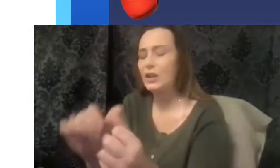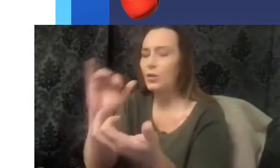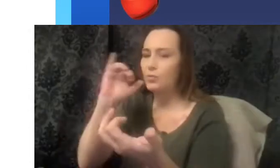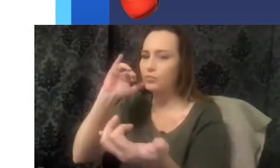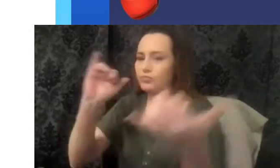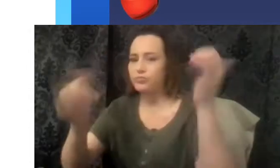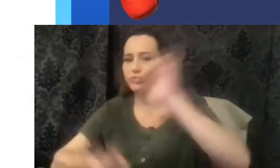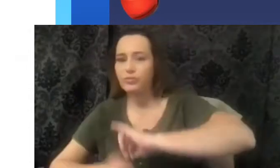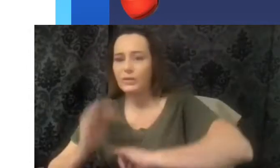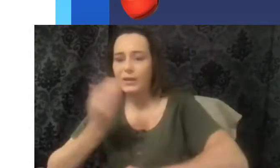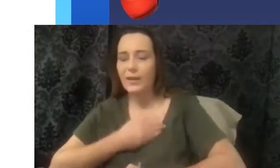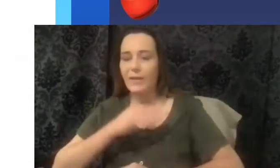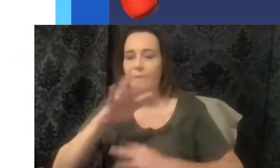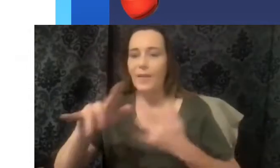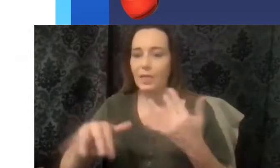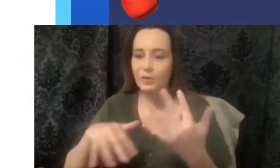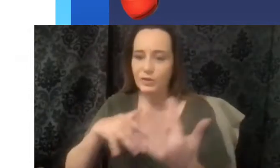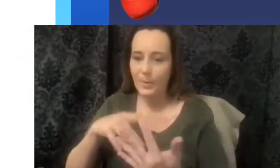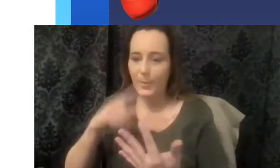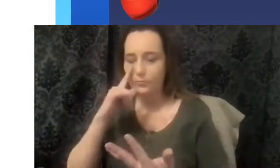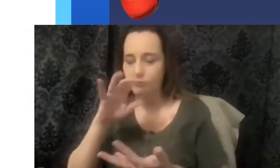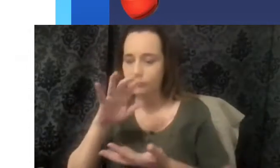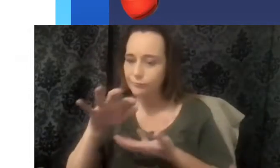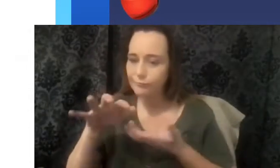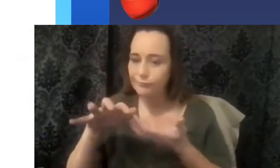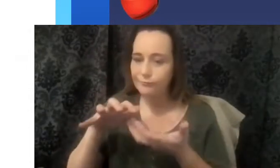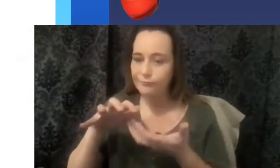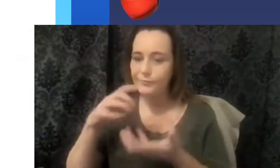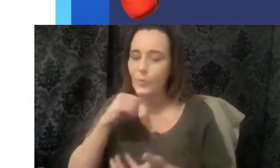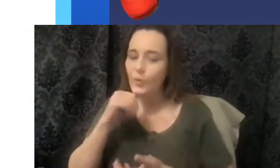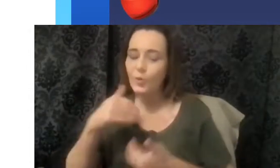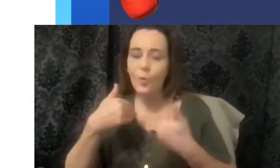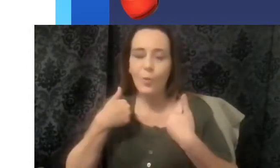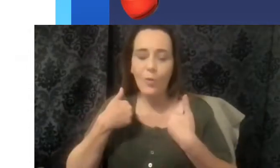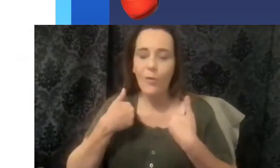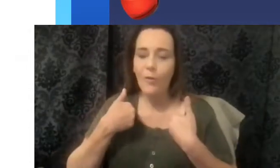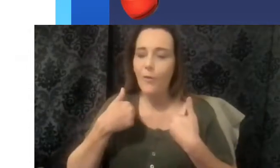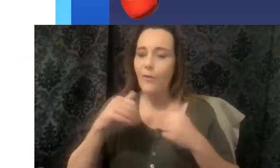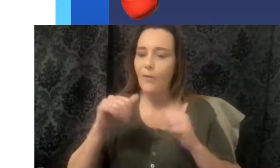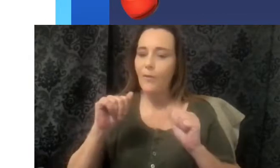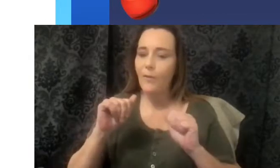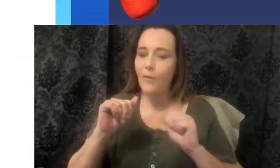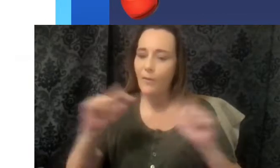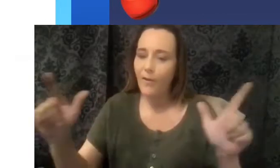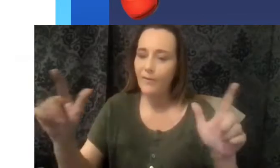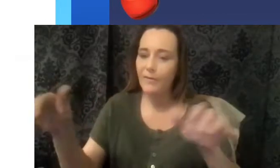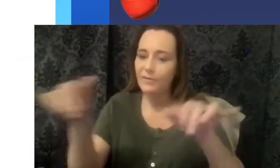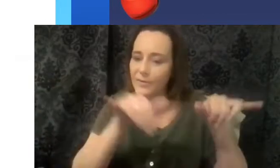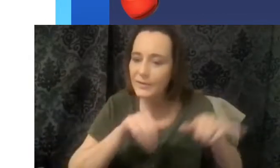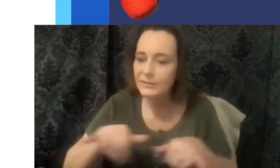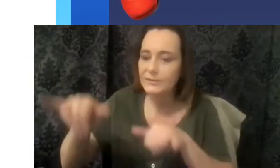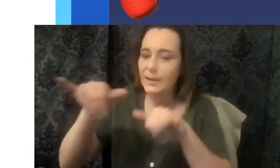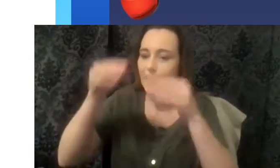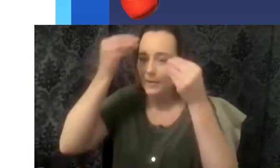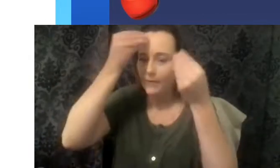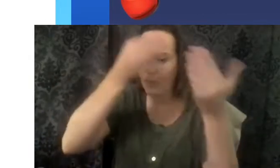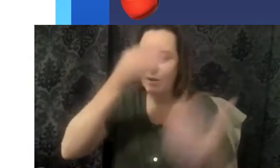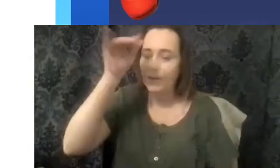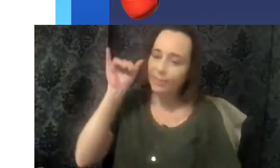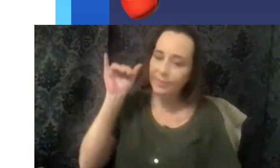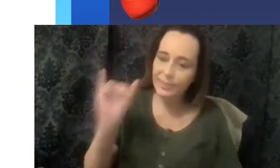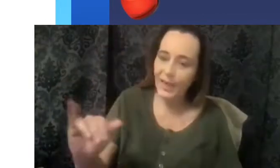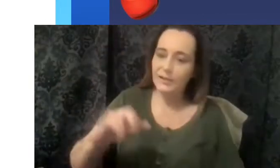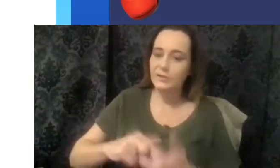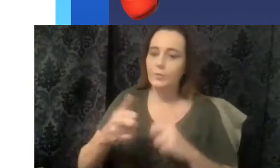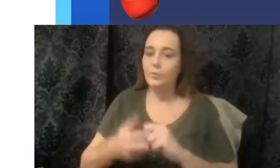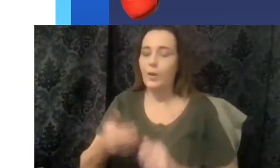our fellowship. And that we don't all have the same level of information. That's a problem. So thank you guys for